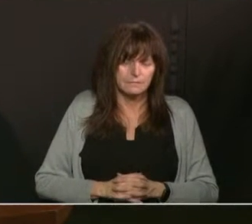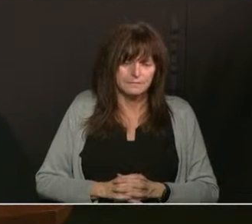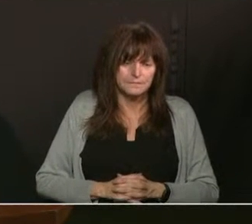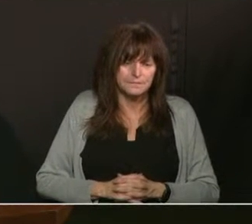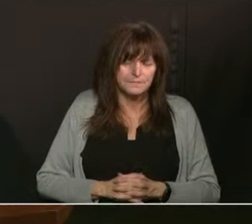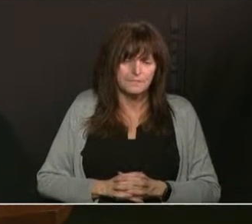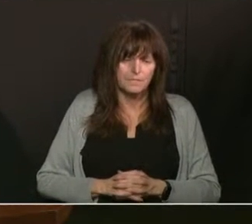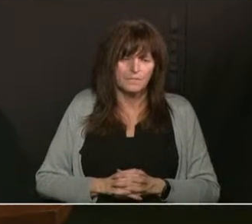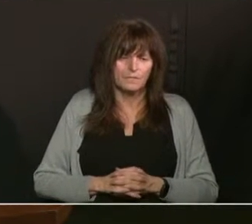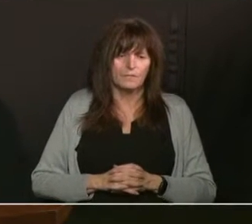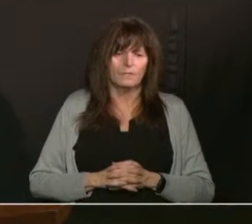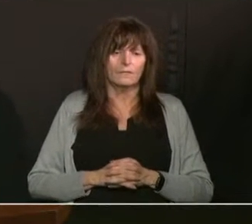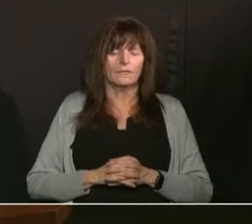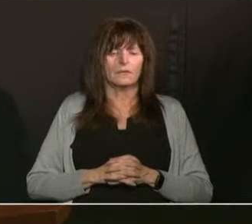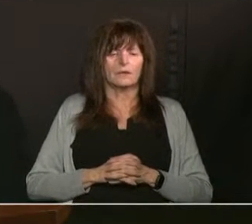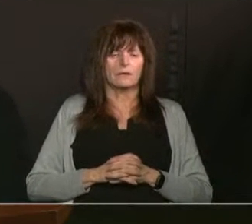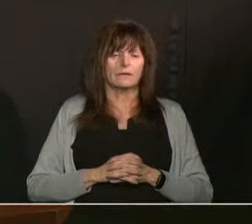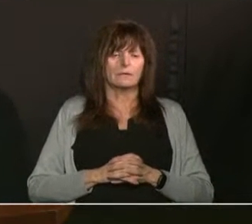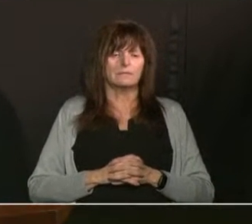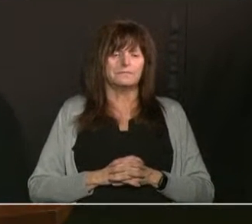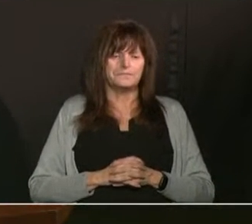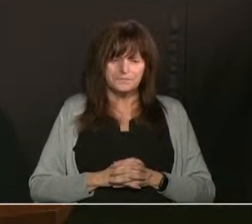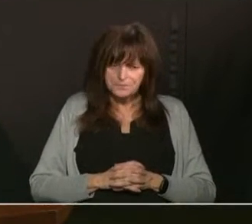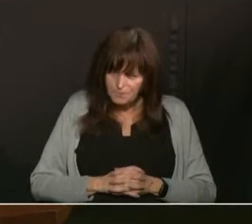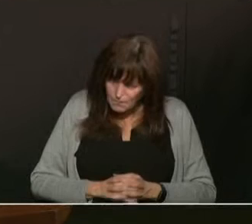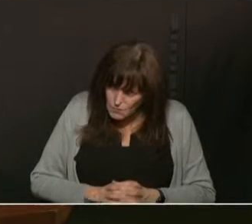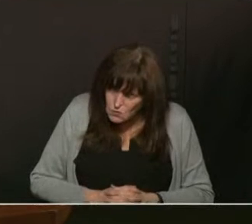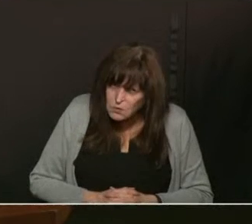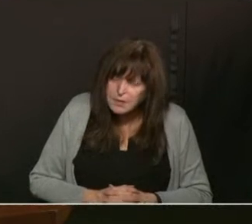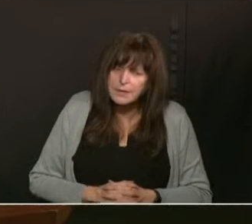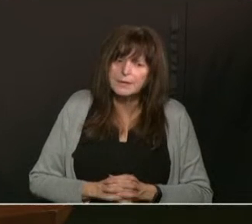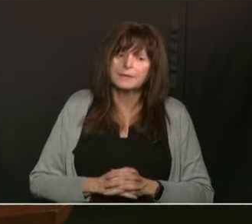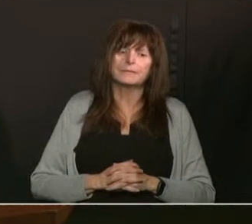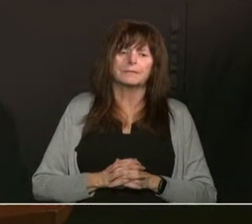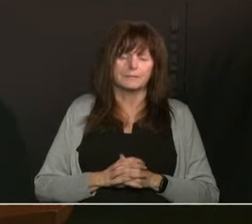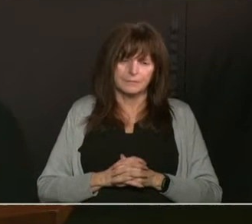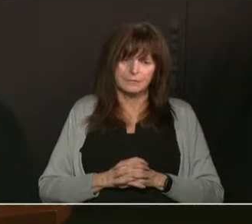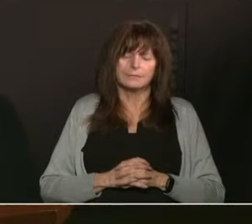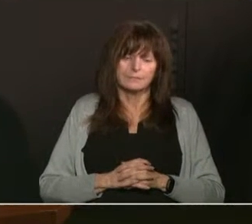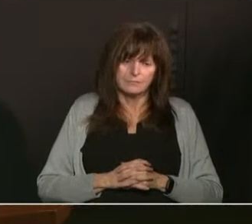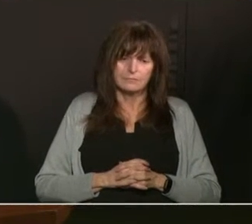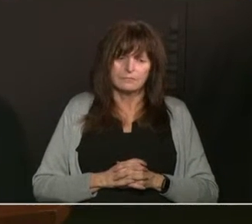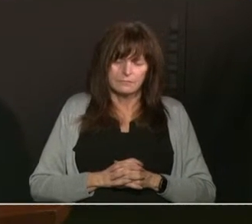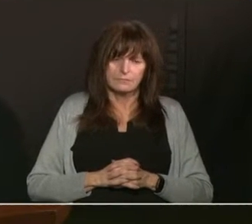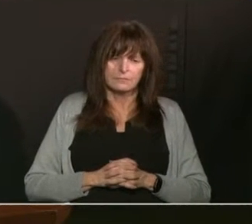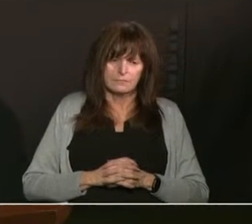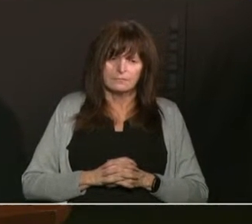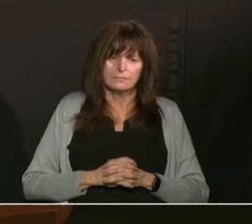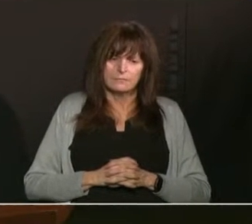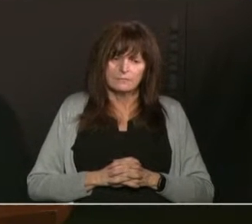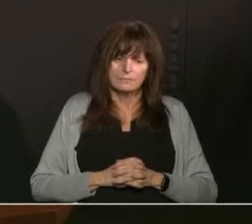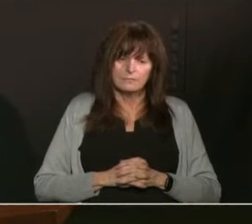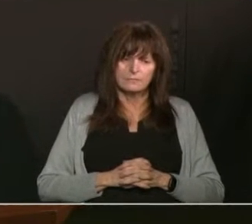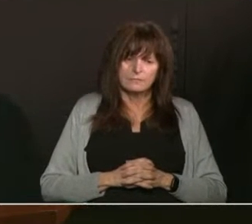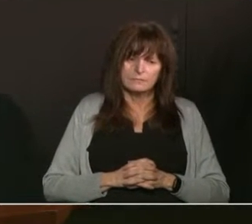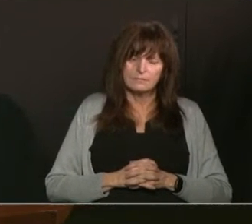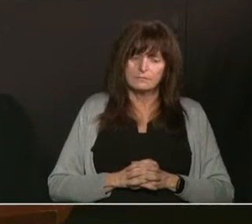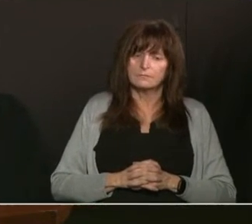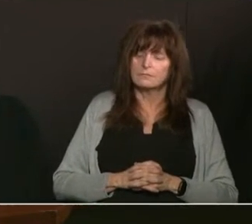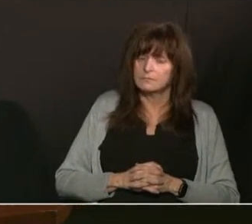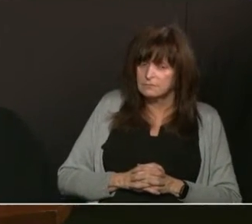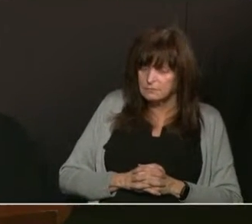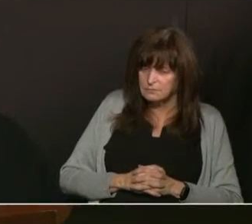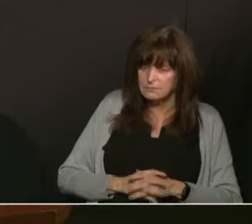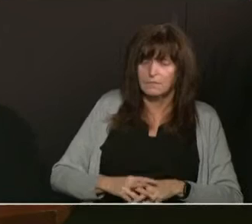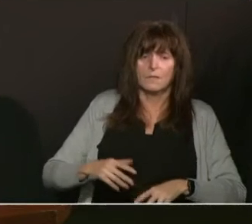for some guidance on how soon immunity actually will kick in after you get the